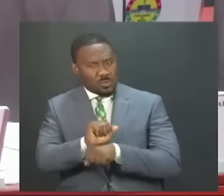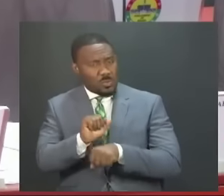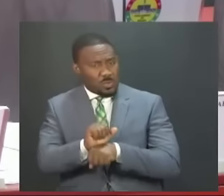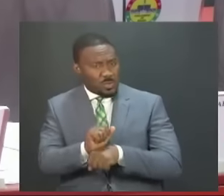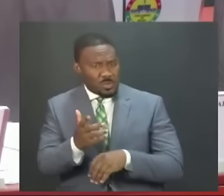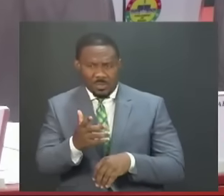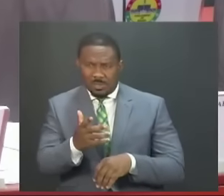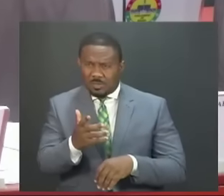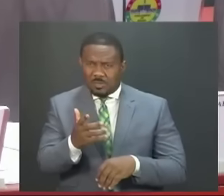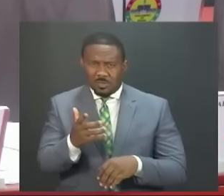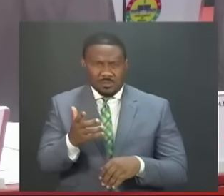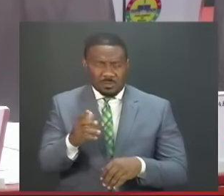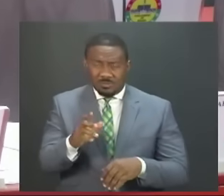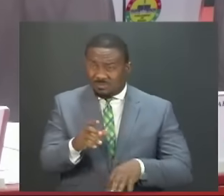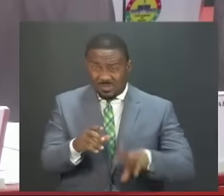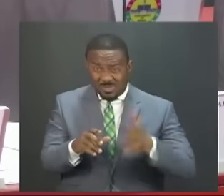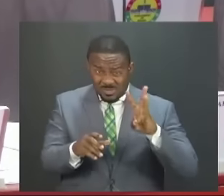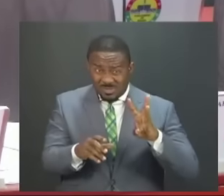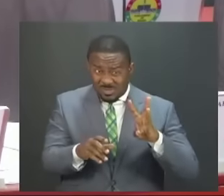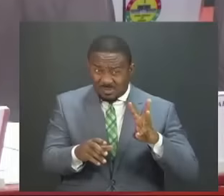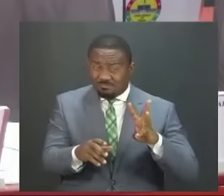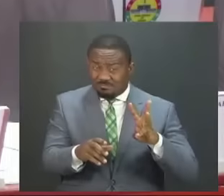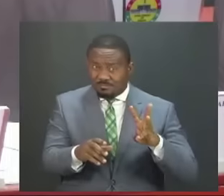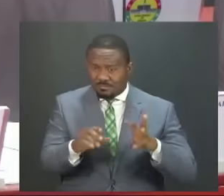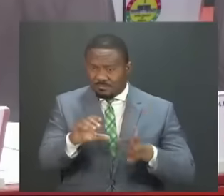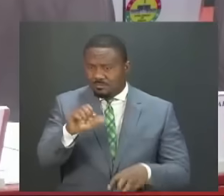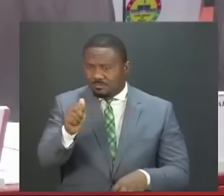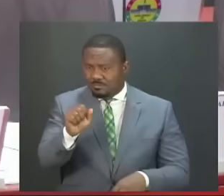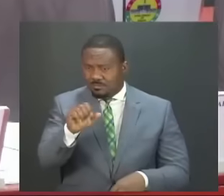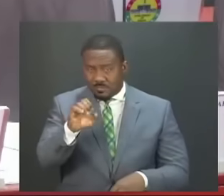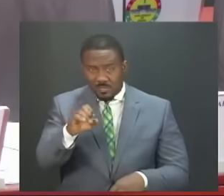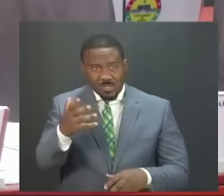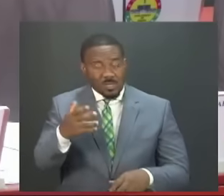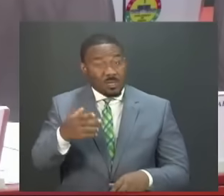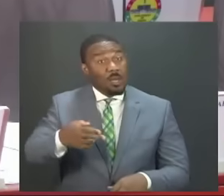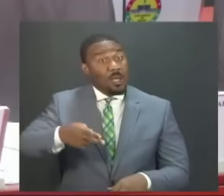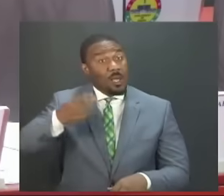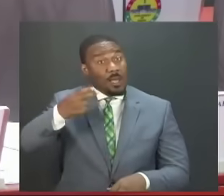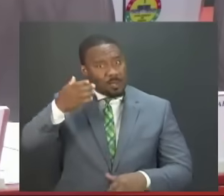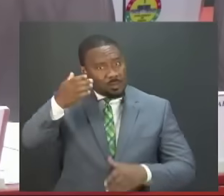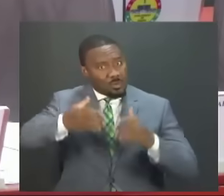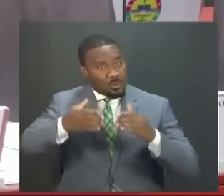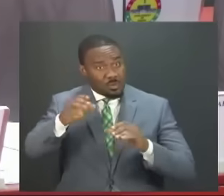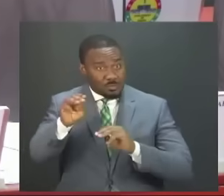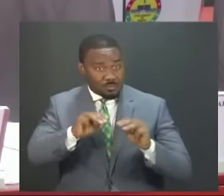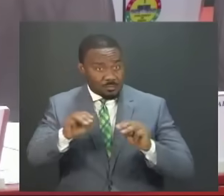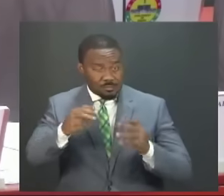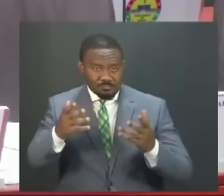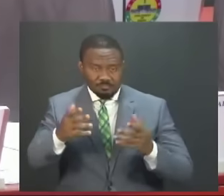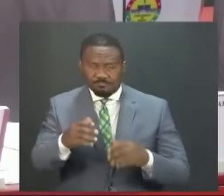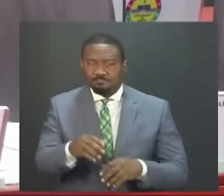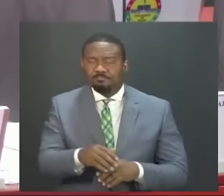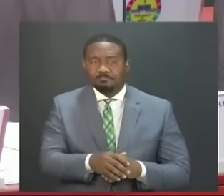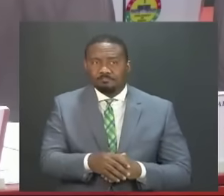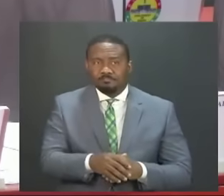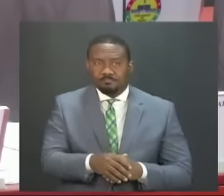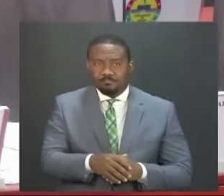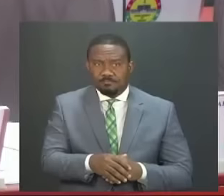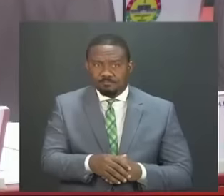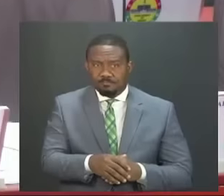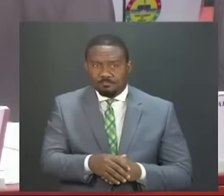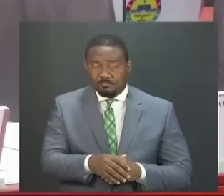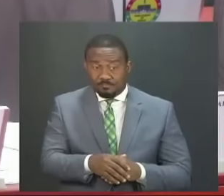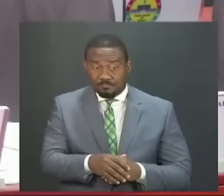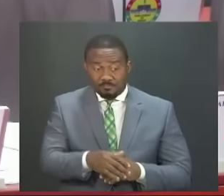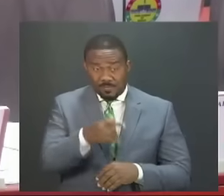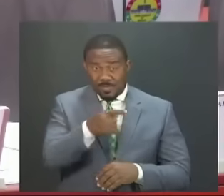any of the 6 cases. Mr. Speaker, there's a High Court matter where the Justice Tokonu challenged the warrant